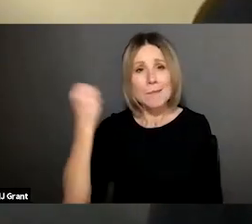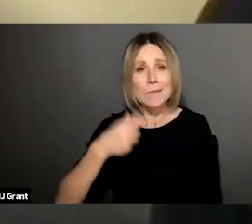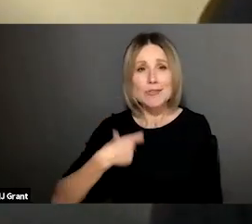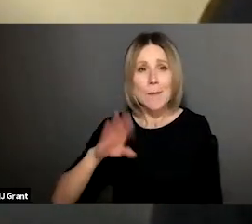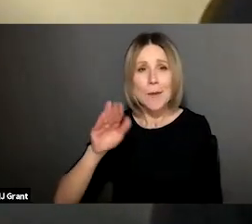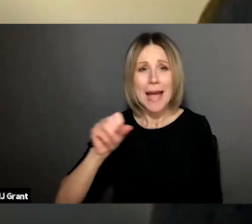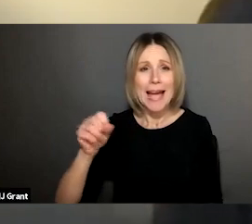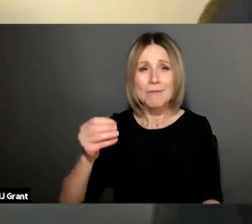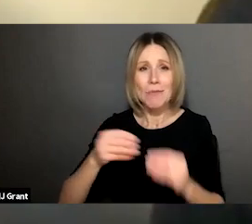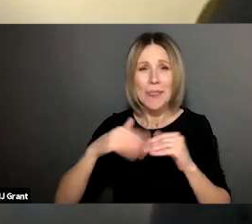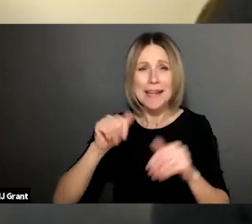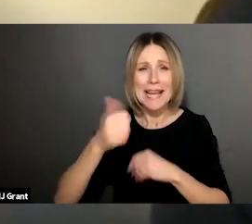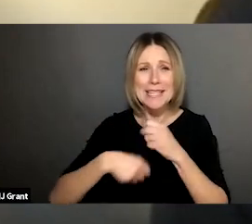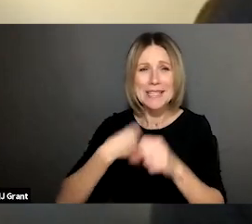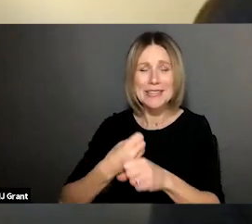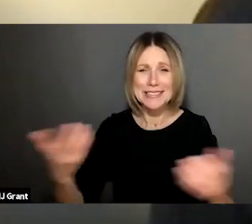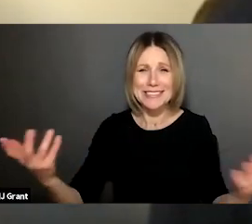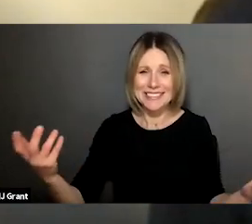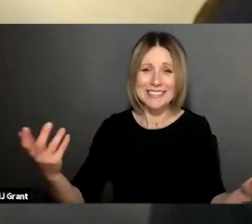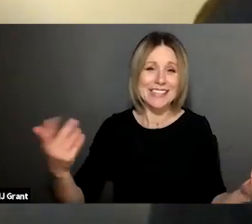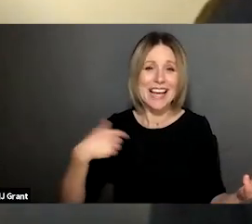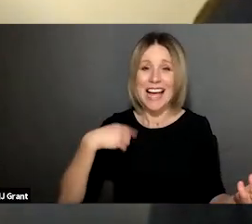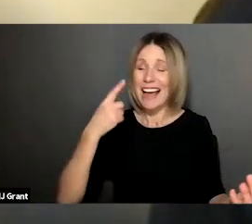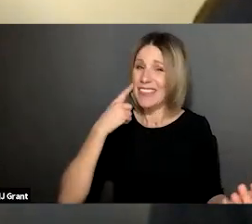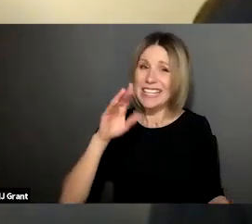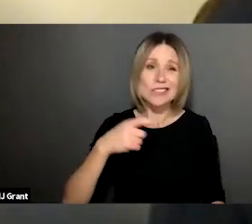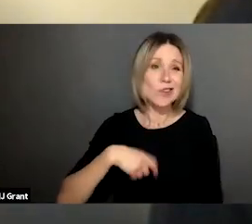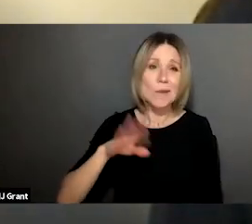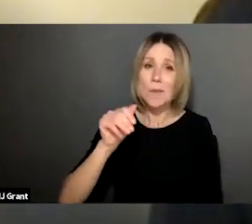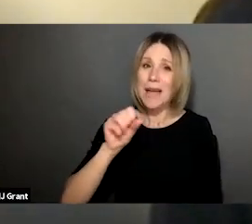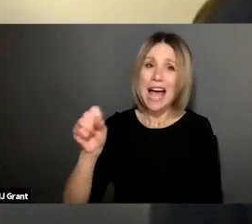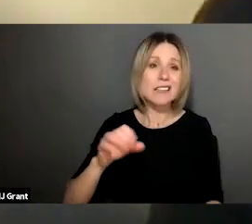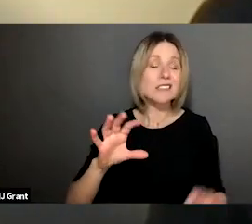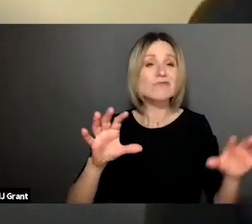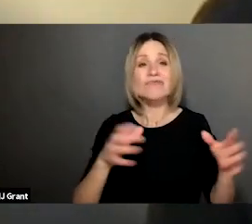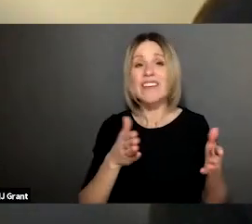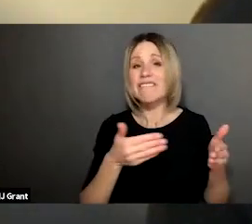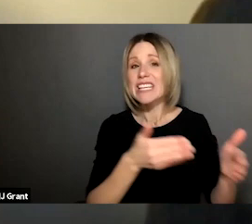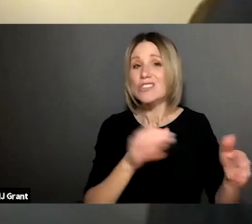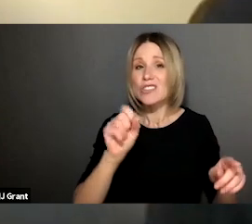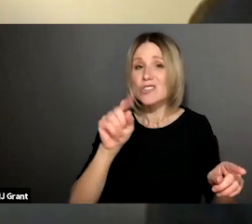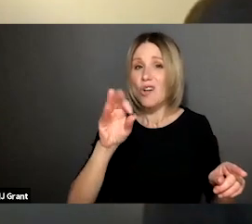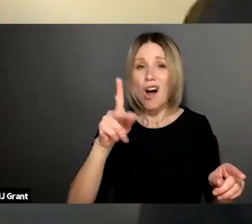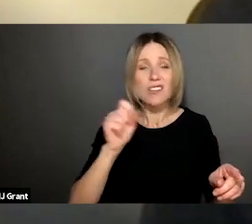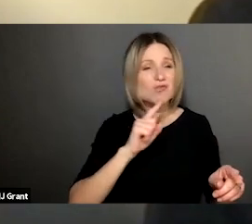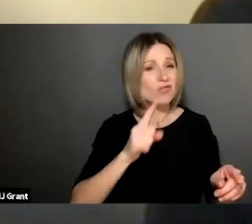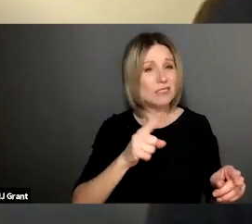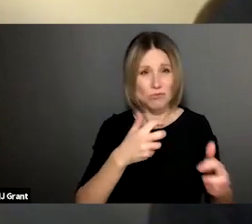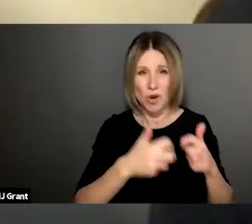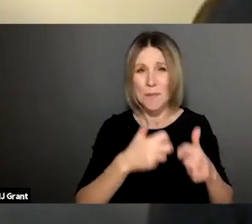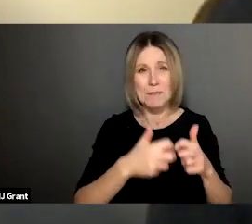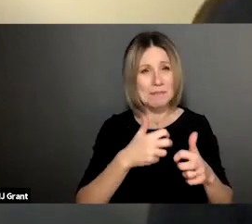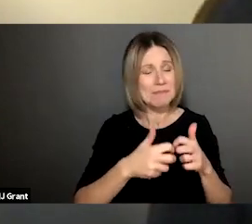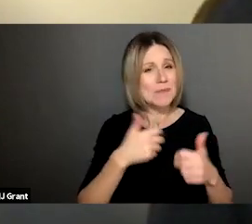think. I think the stocks are in real trouble, and I think they are worth more in the water than they